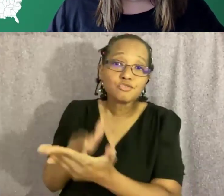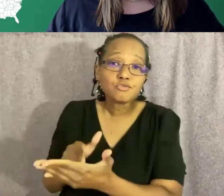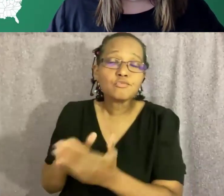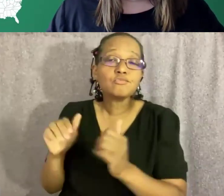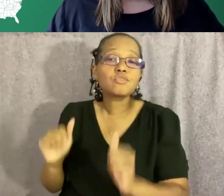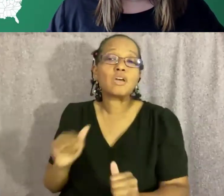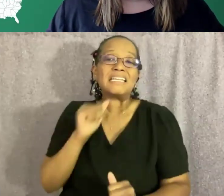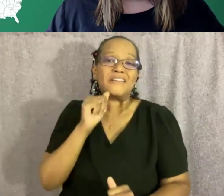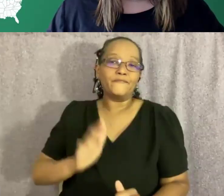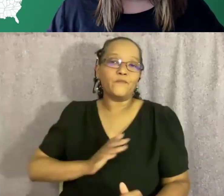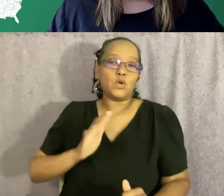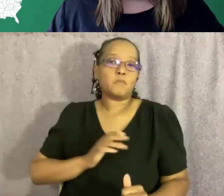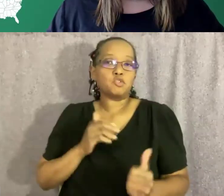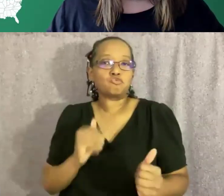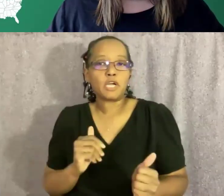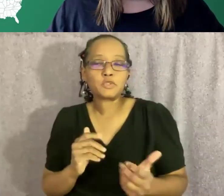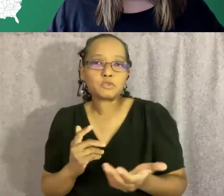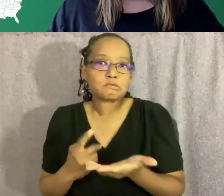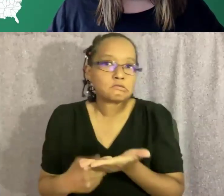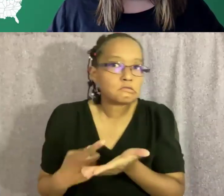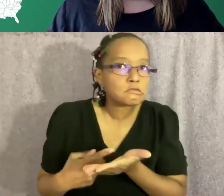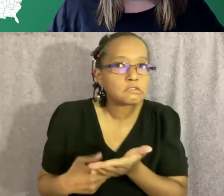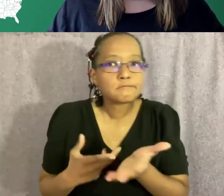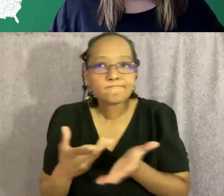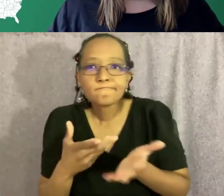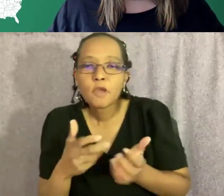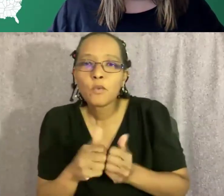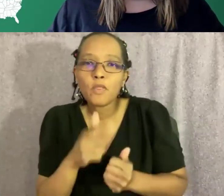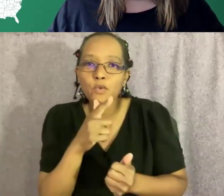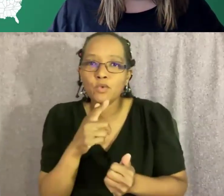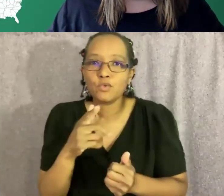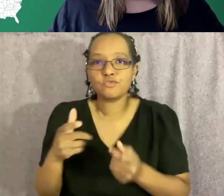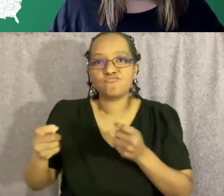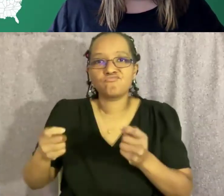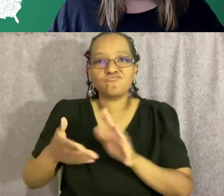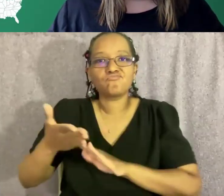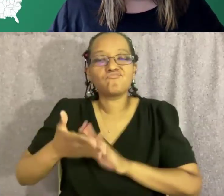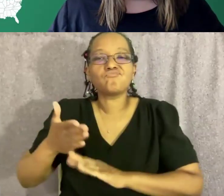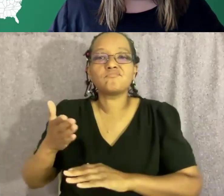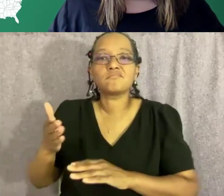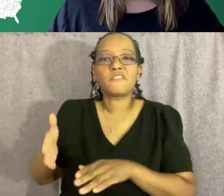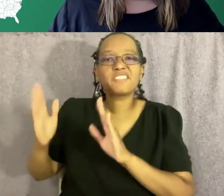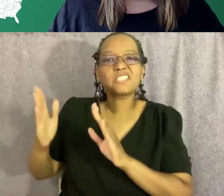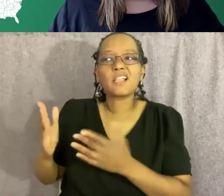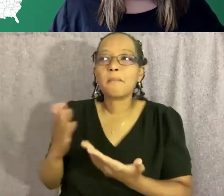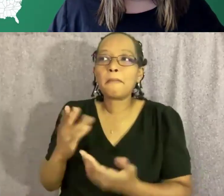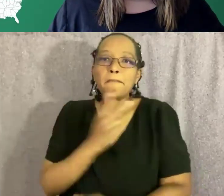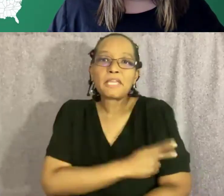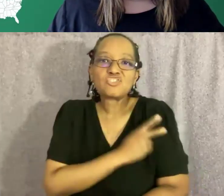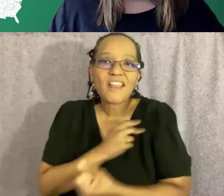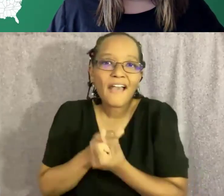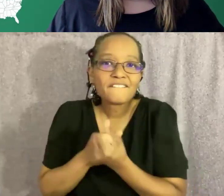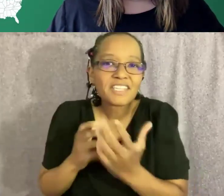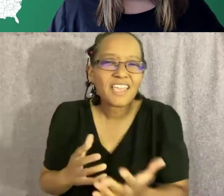try to talk to the folks in charge, the patient advocate, what have you. I always encourage folks to try to